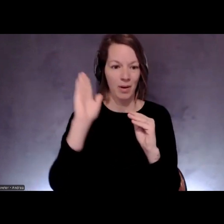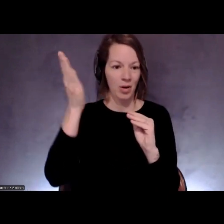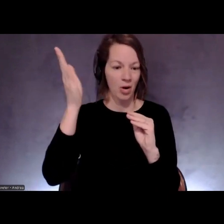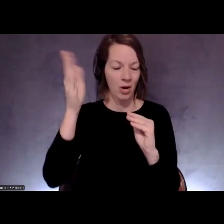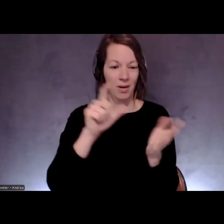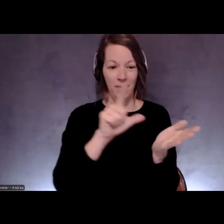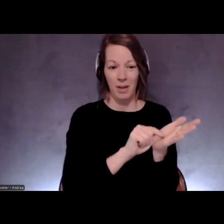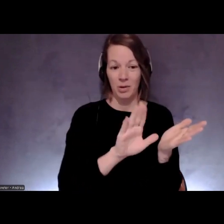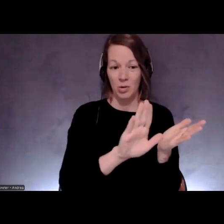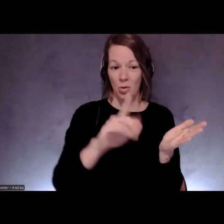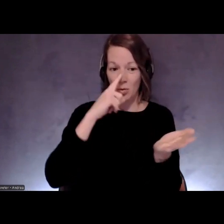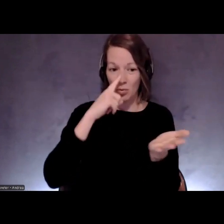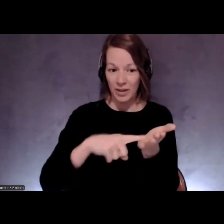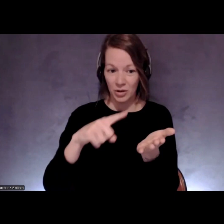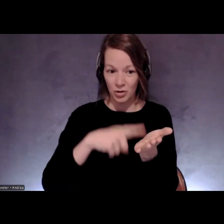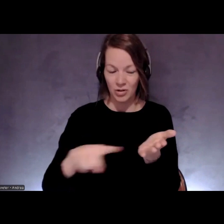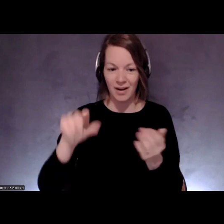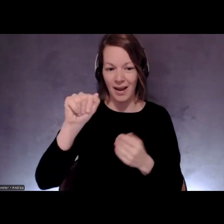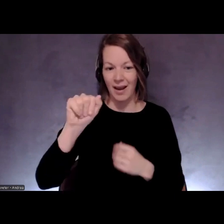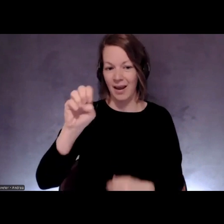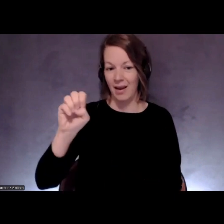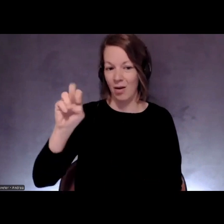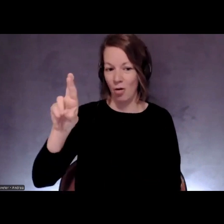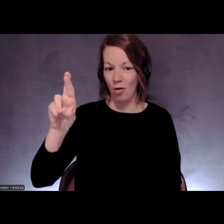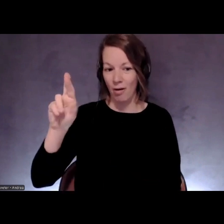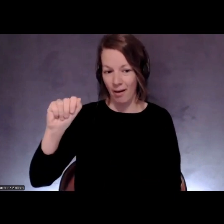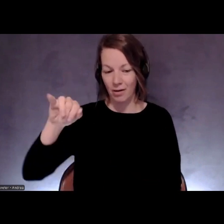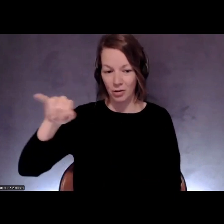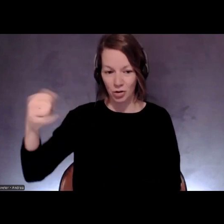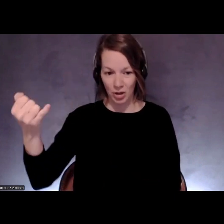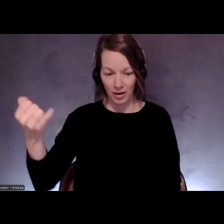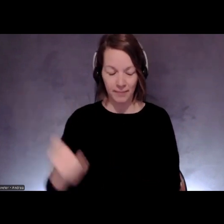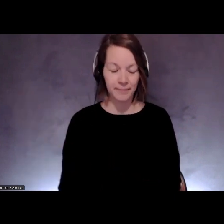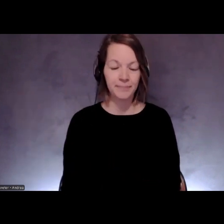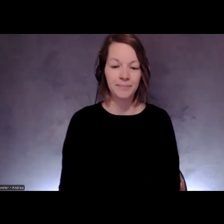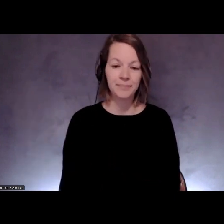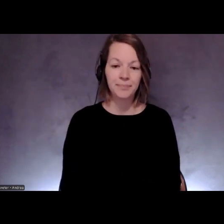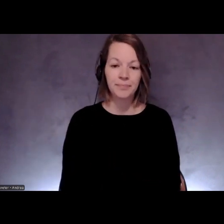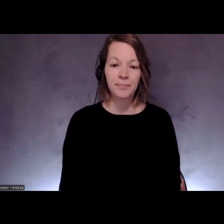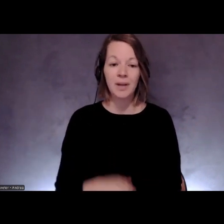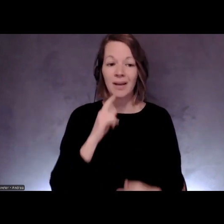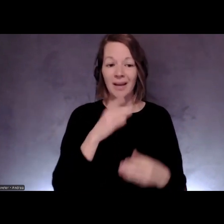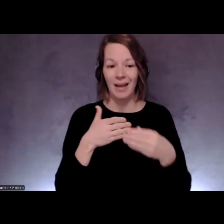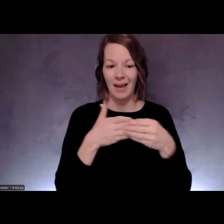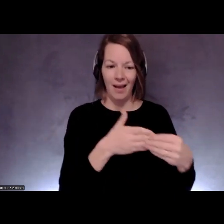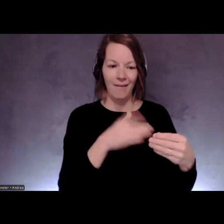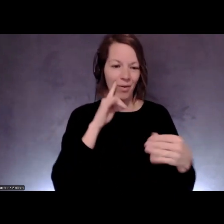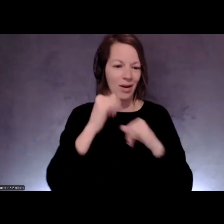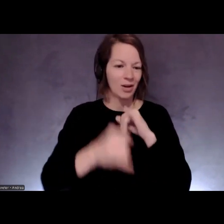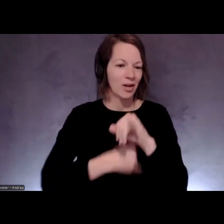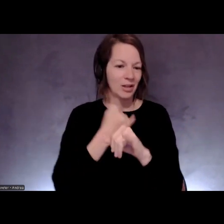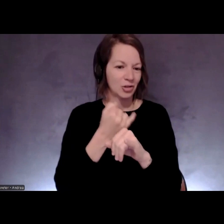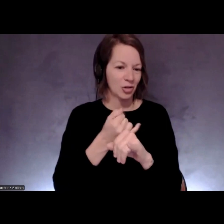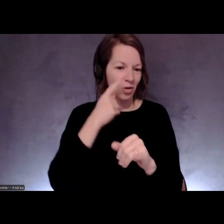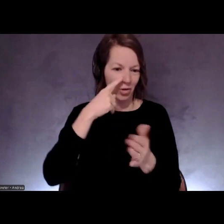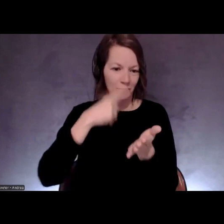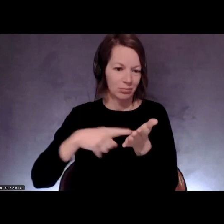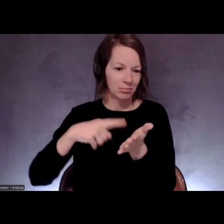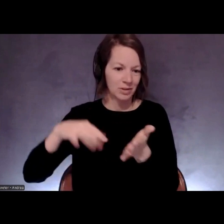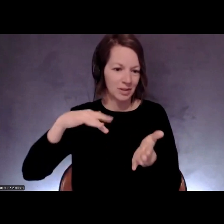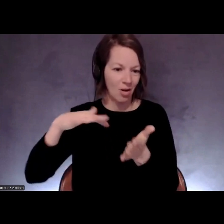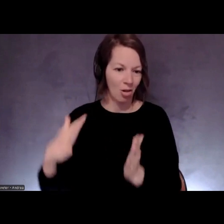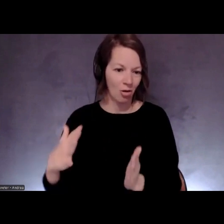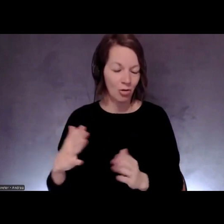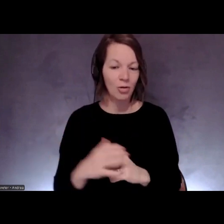Your Research in American Educational Research Journal, AERJ, a guide for international scholar. We are